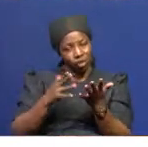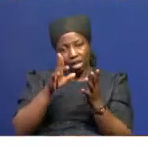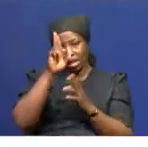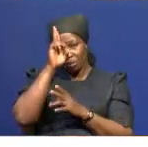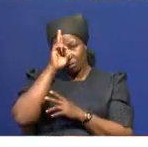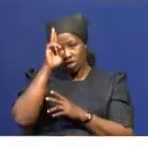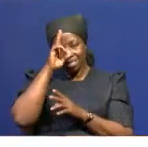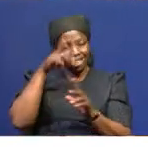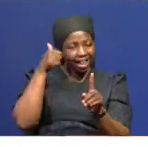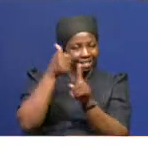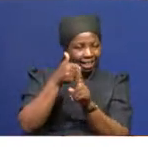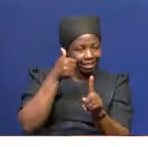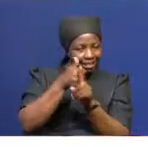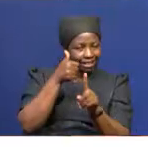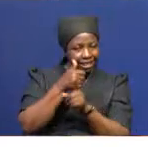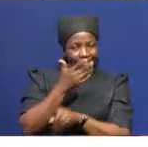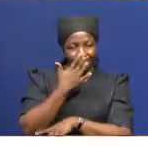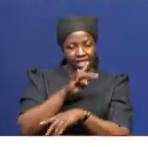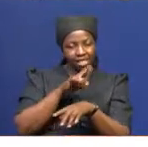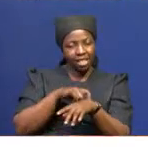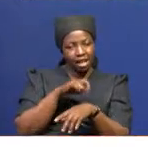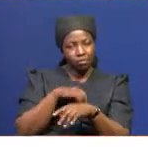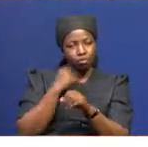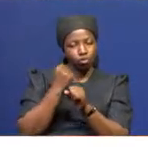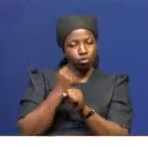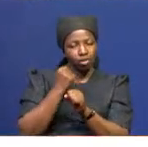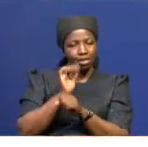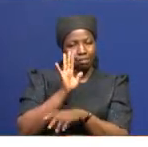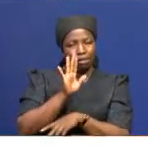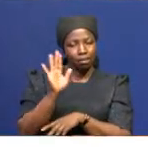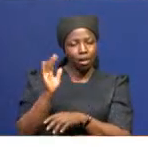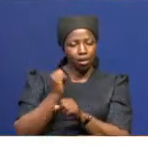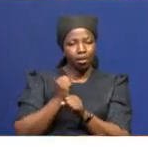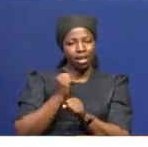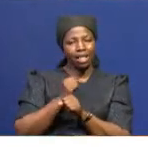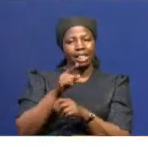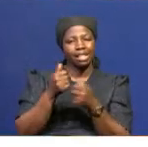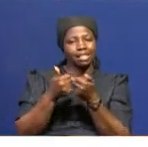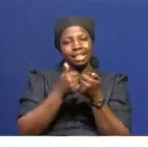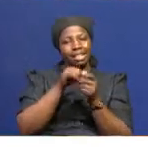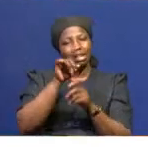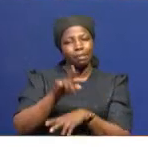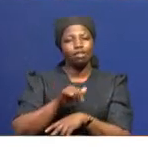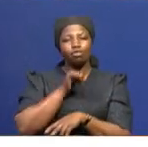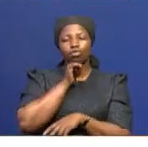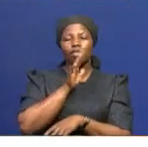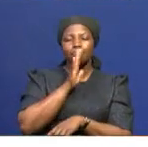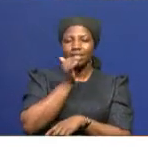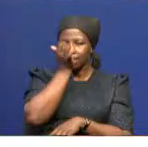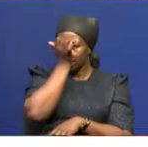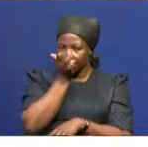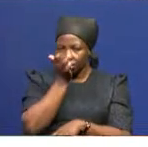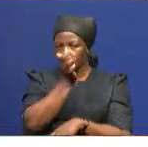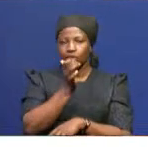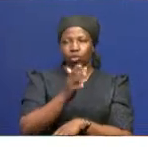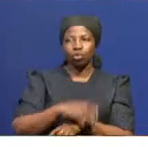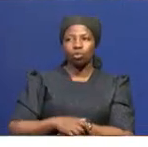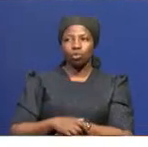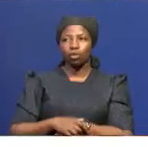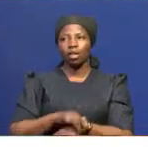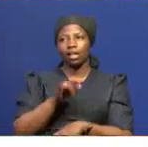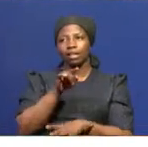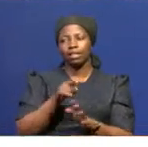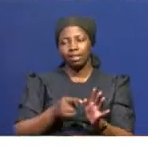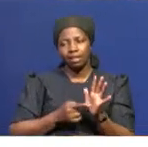unwarranted attacks while executing their lawful duties. These challenges must not be ignored, and they point to a